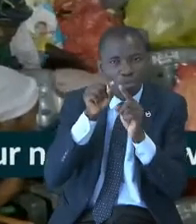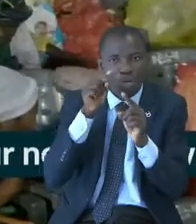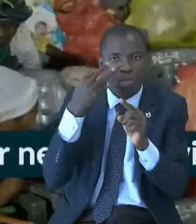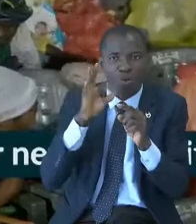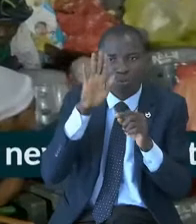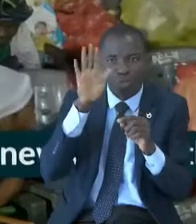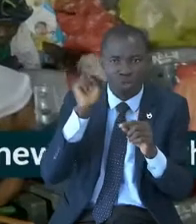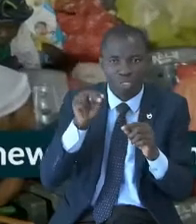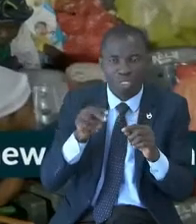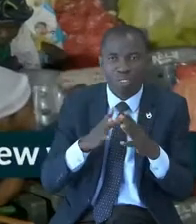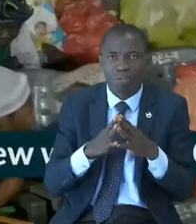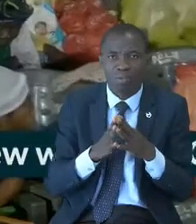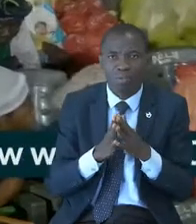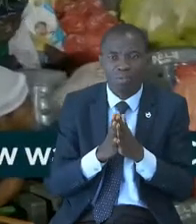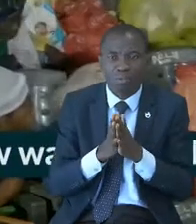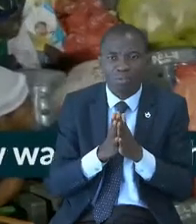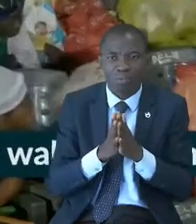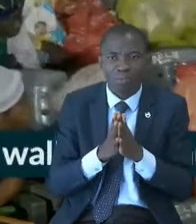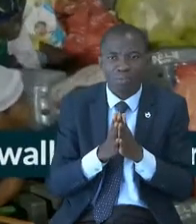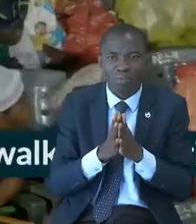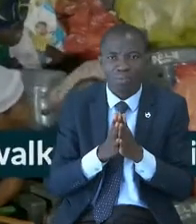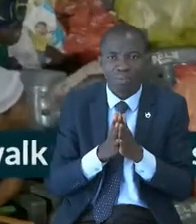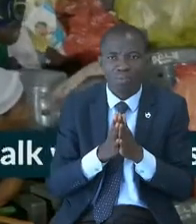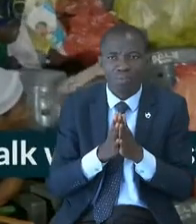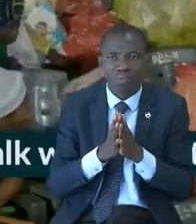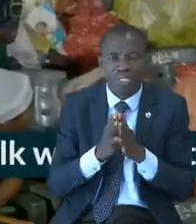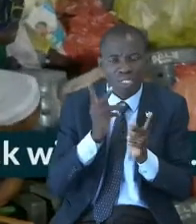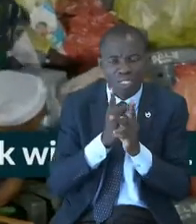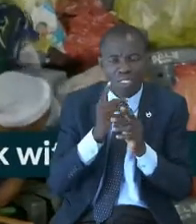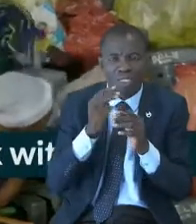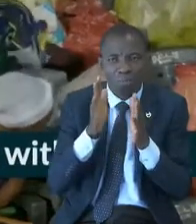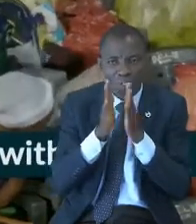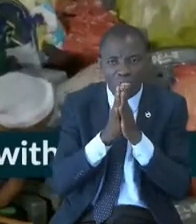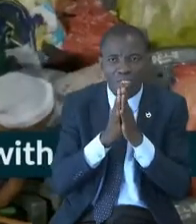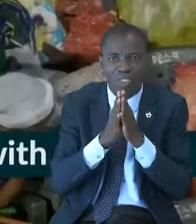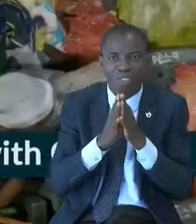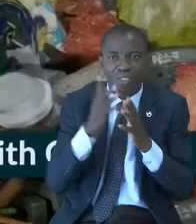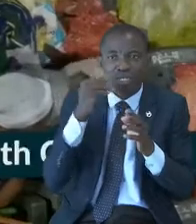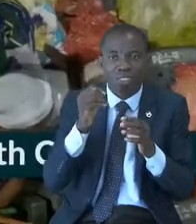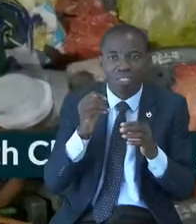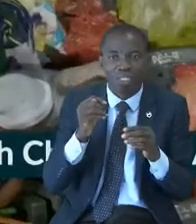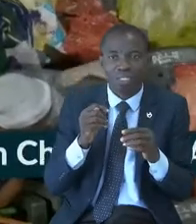Okay, I can see here at the center. God bless you. I see the flag at the center here. Yes, thank you.